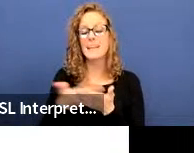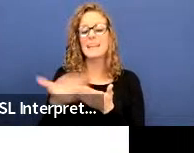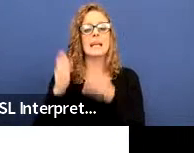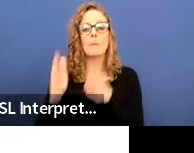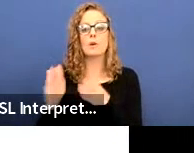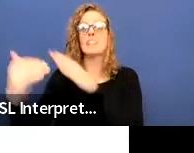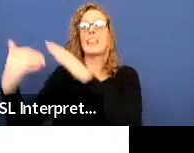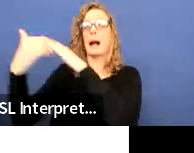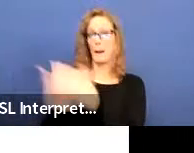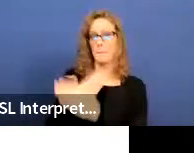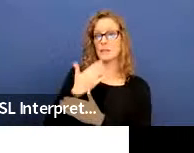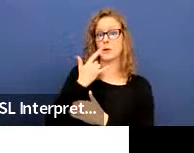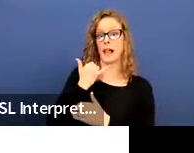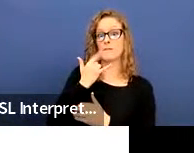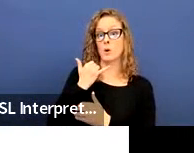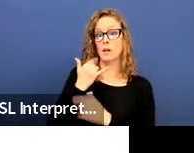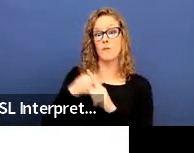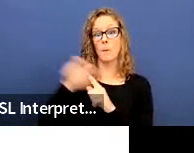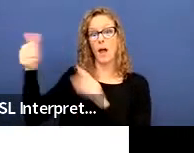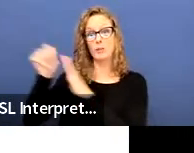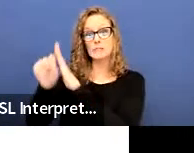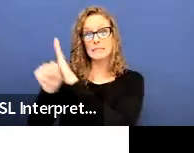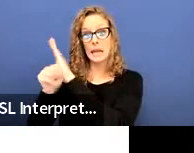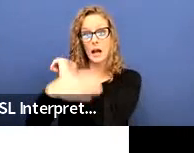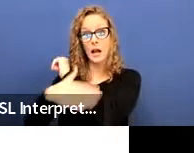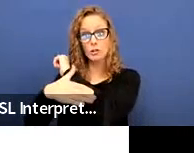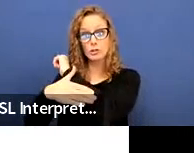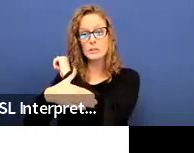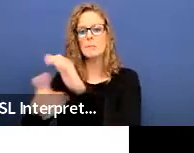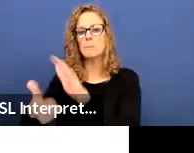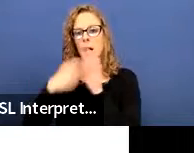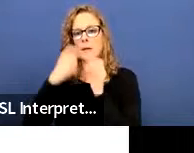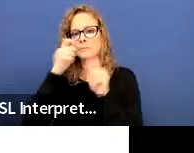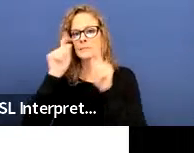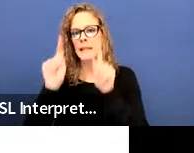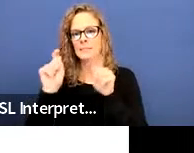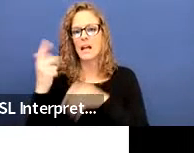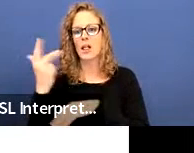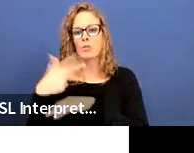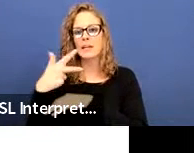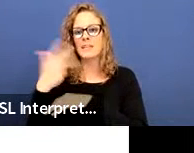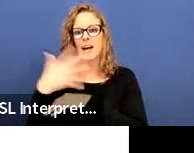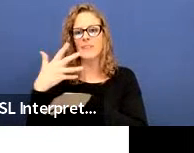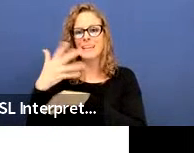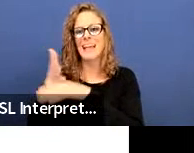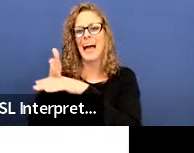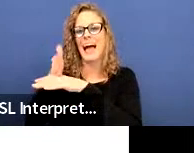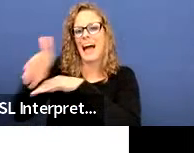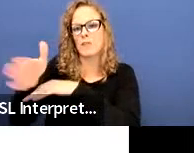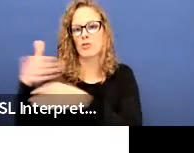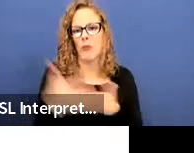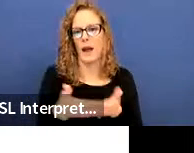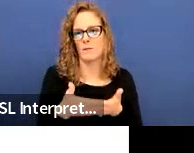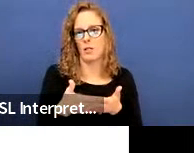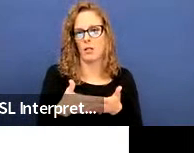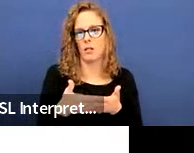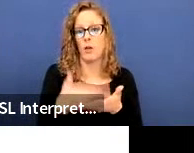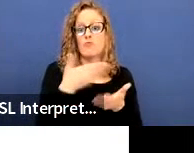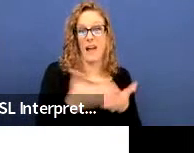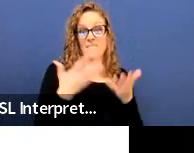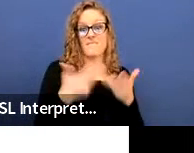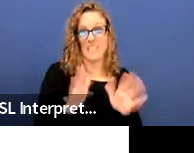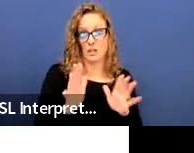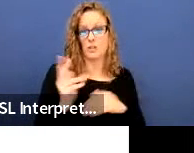traveling into California from other states or countries should test 3 to 5 days after arrival. Next slide, please.